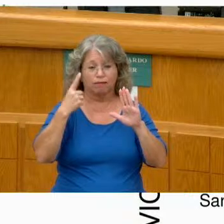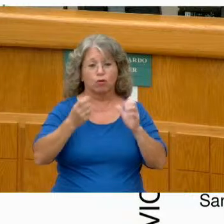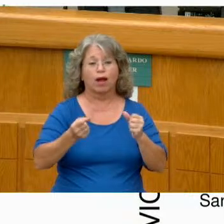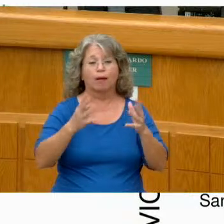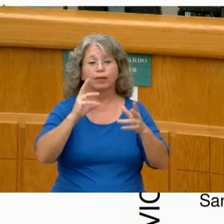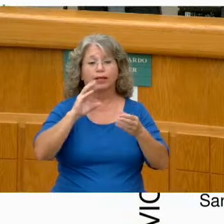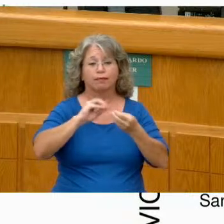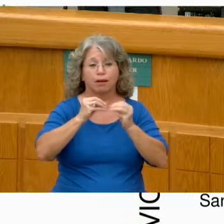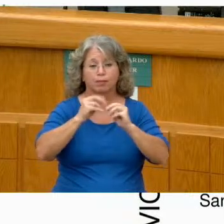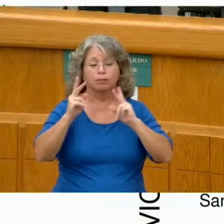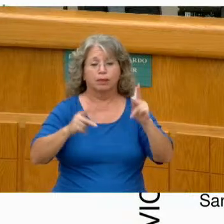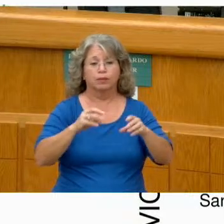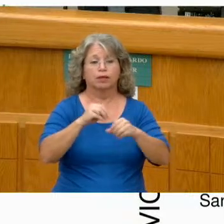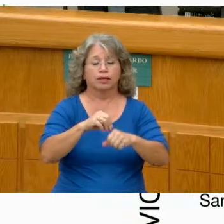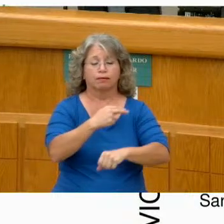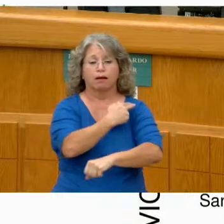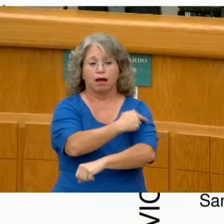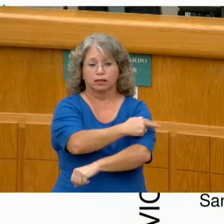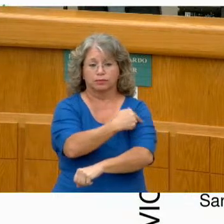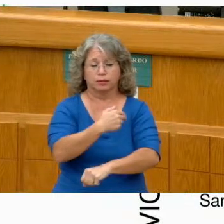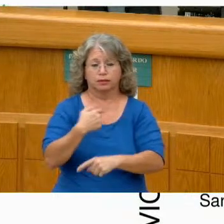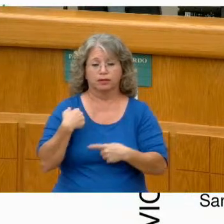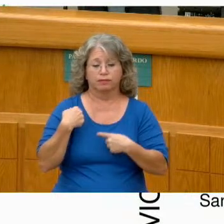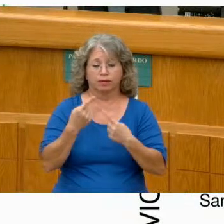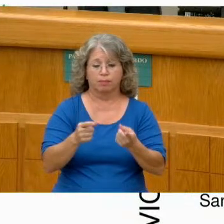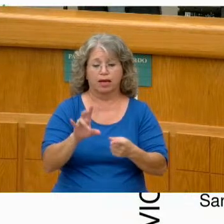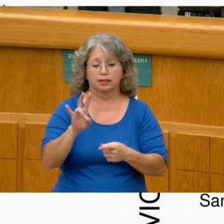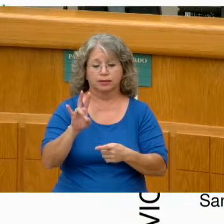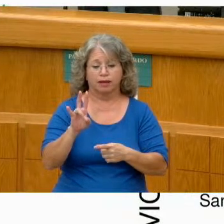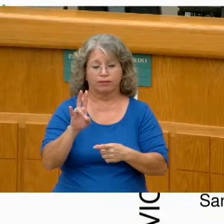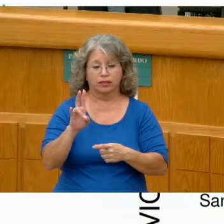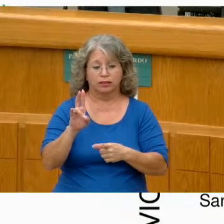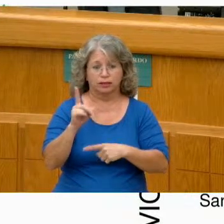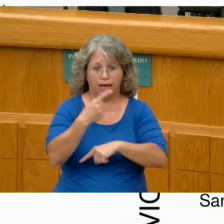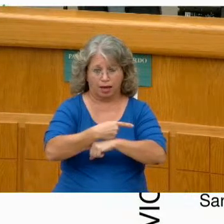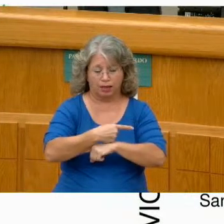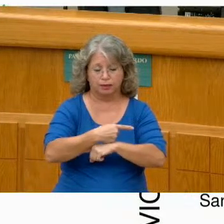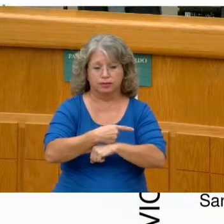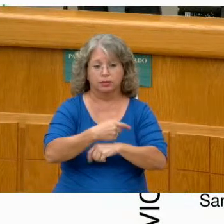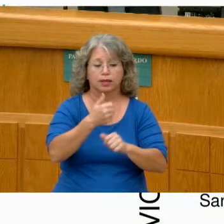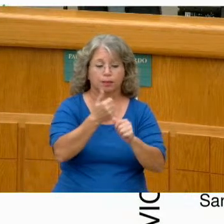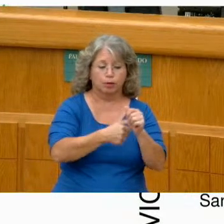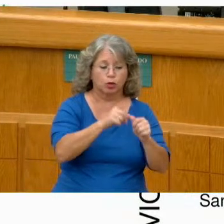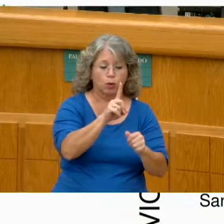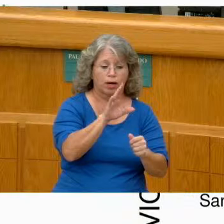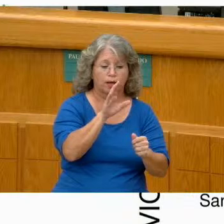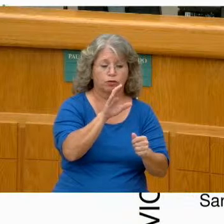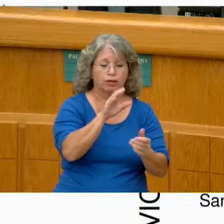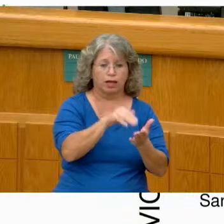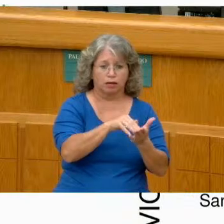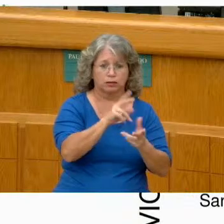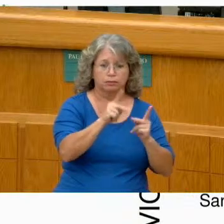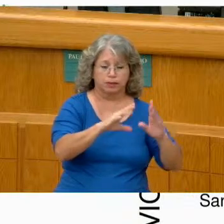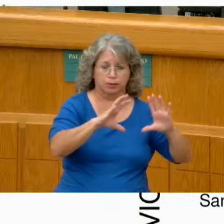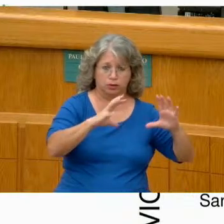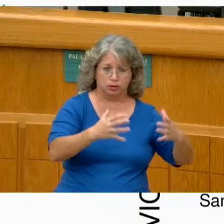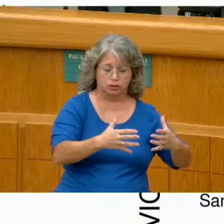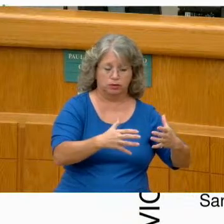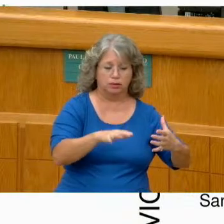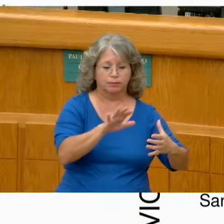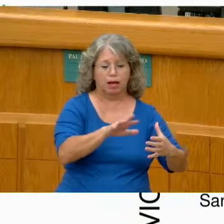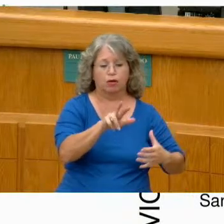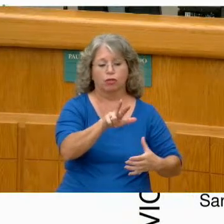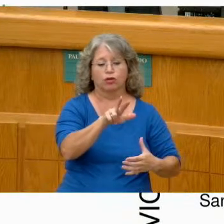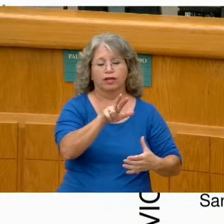on average over the past 7 days per capita. And it's right around 35 people in